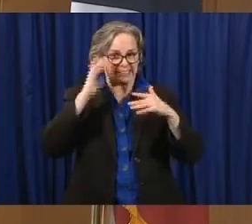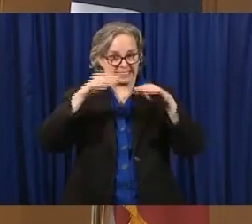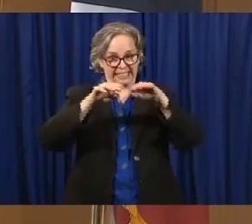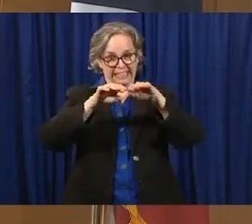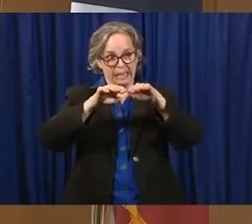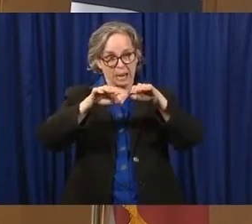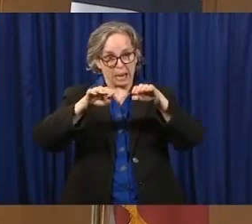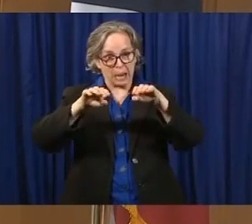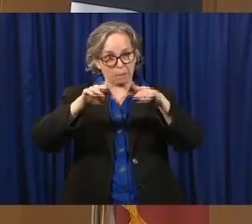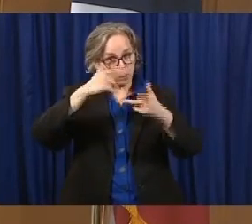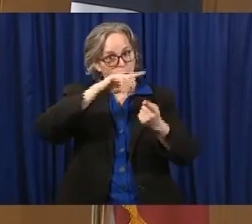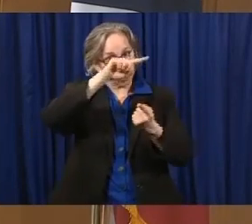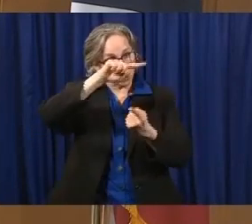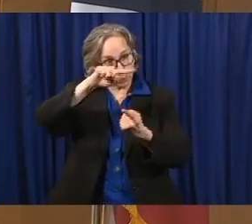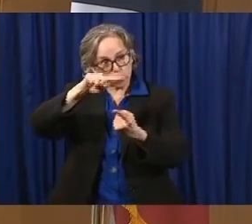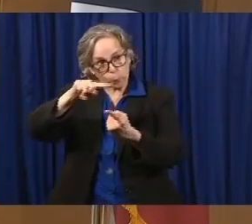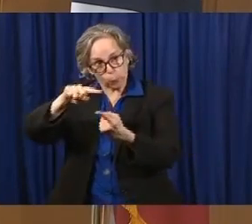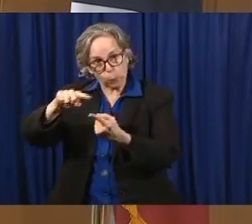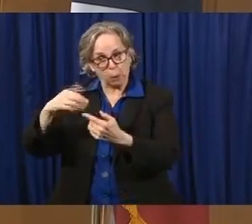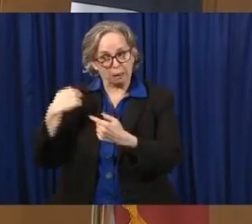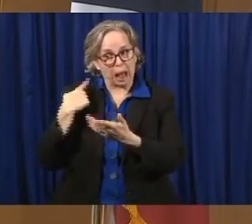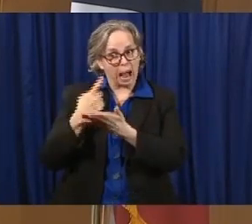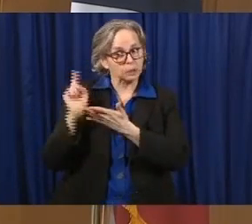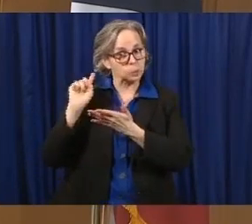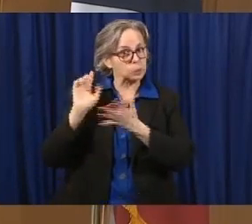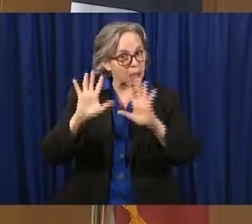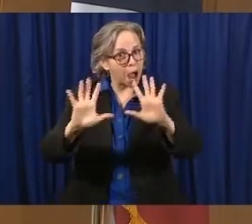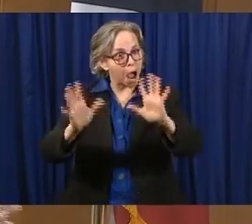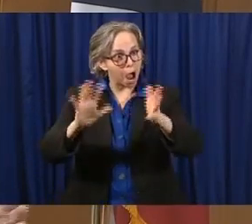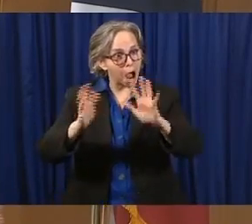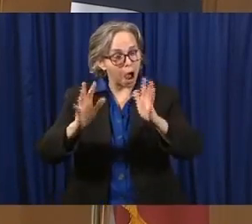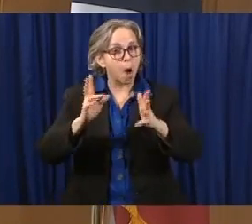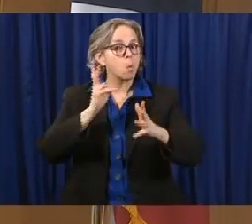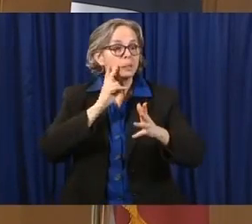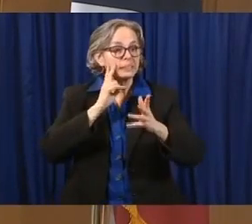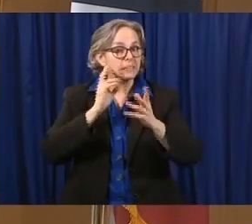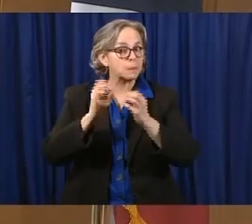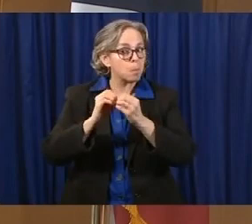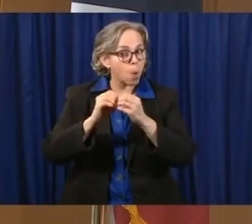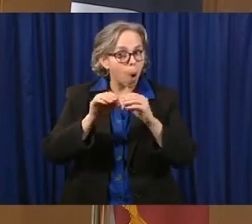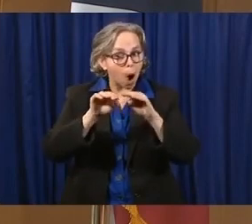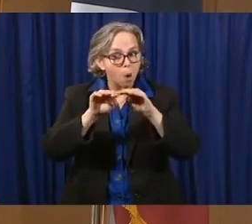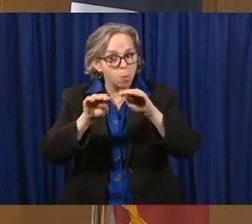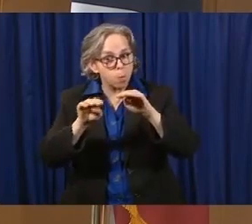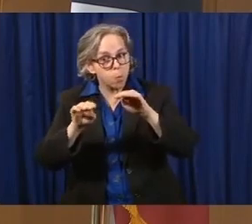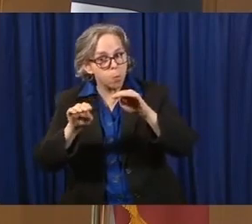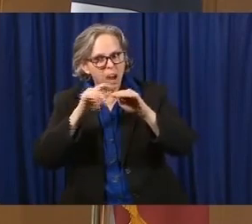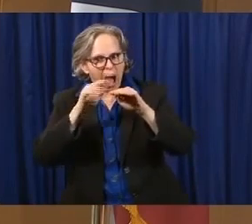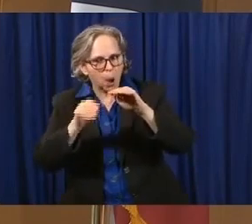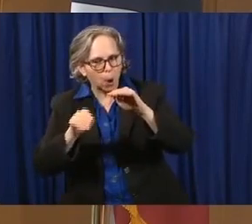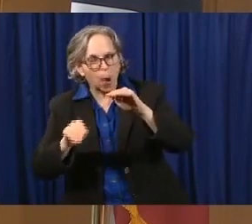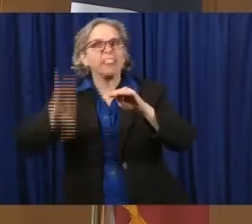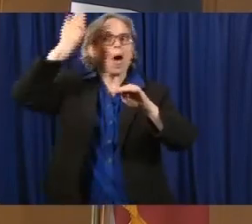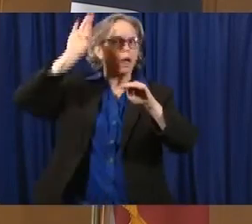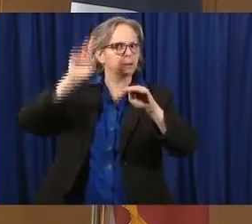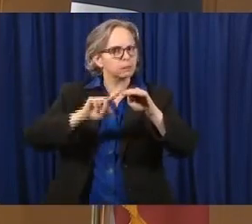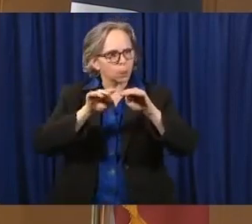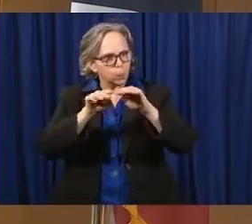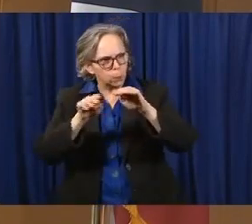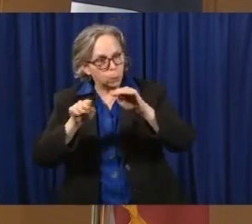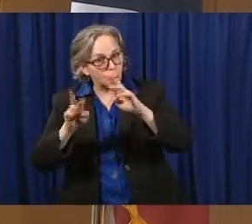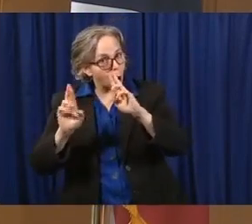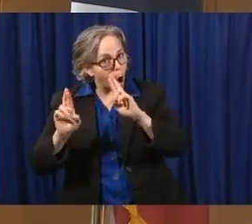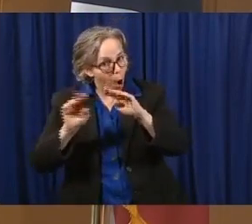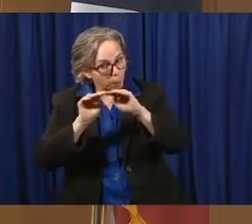week, and we'll see if this trend continues. And then what we hope is at some point we